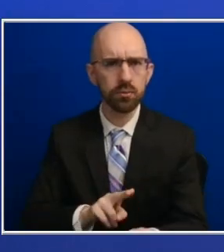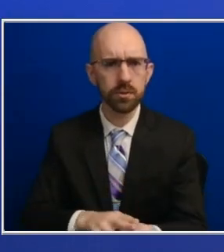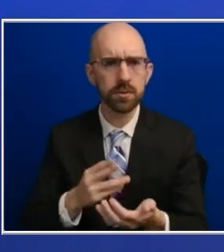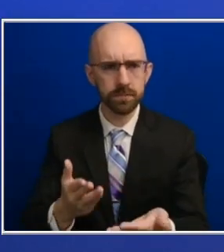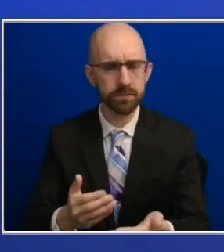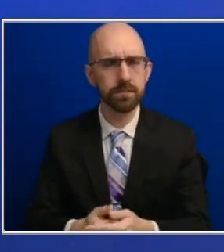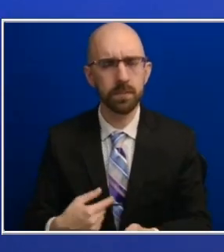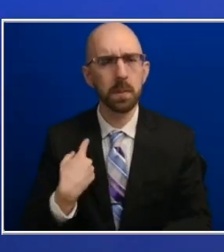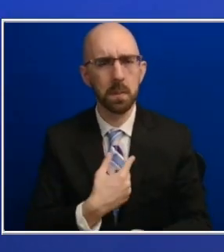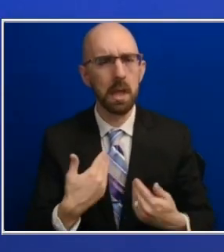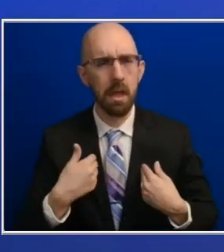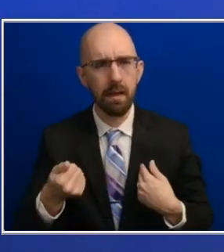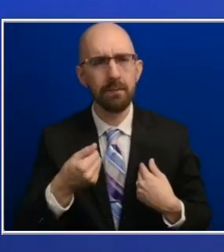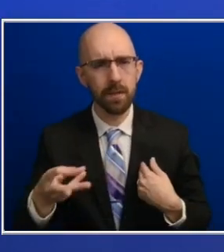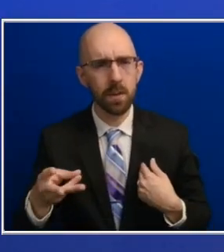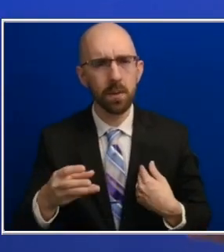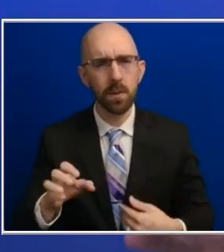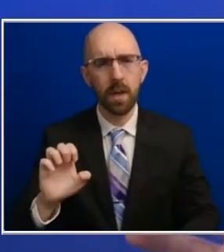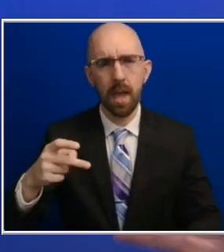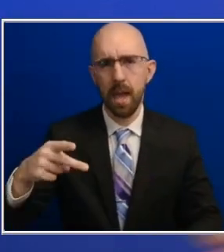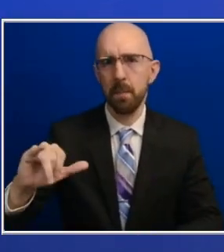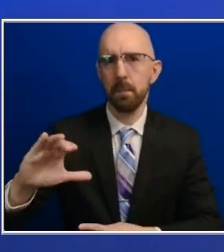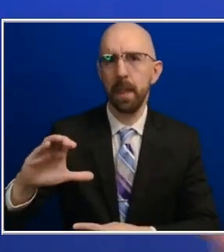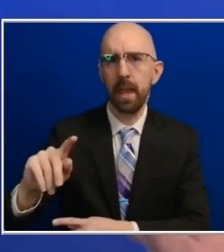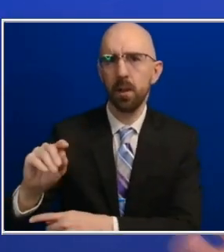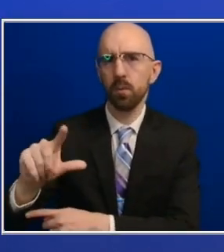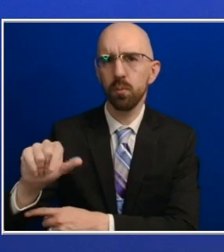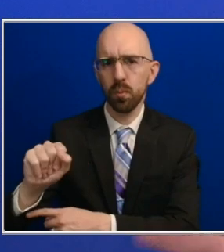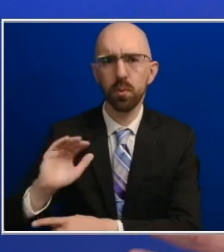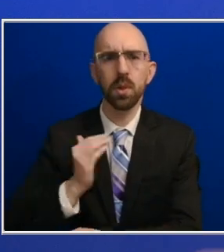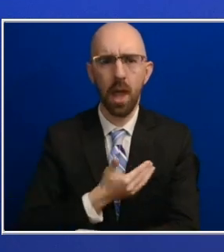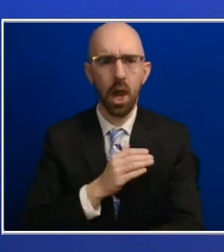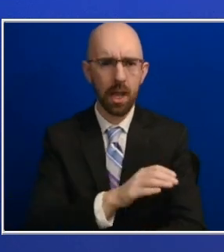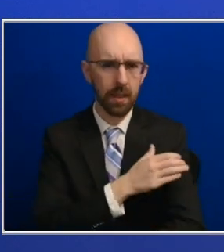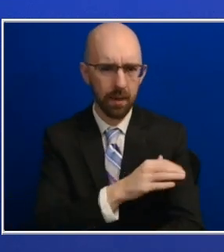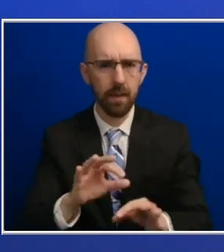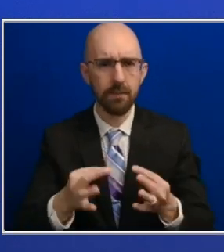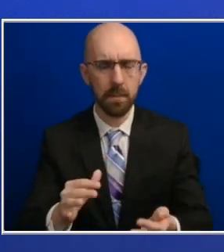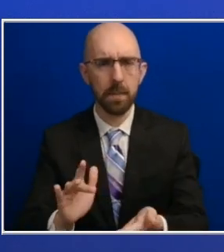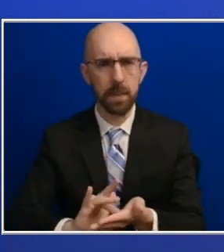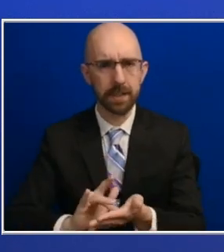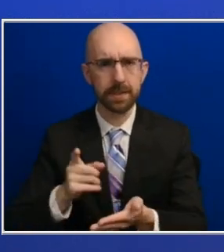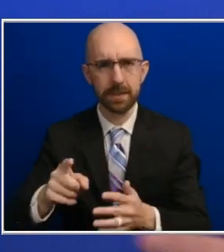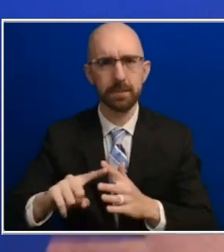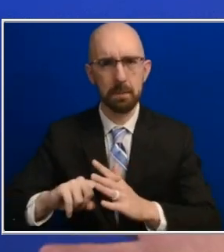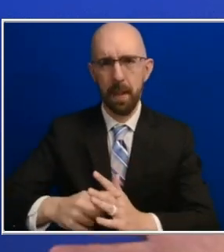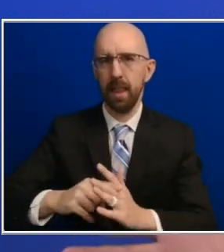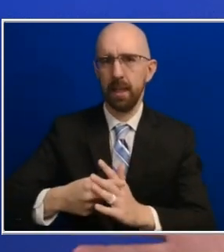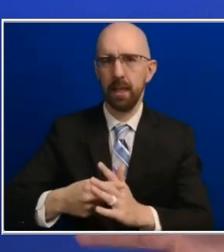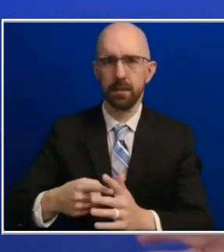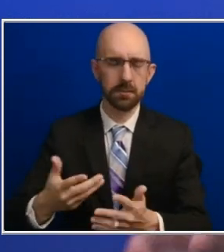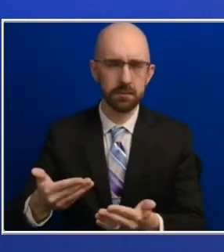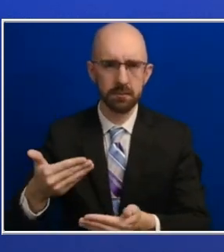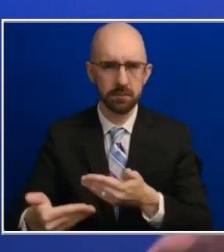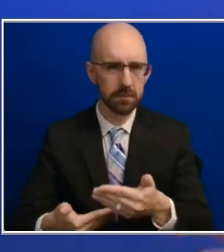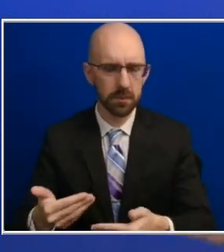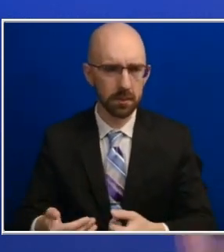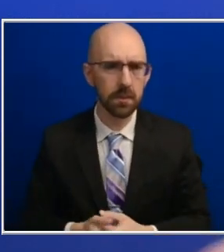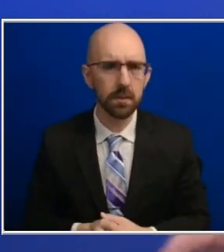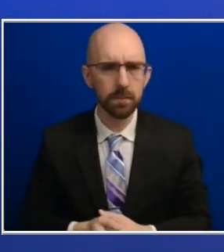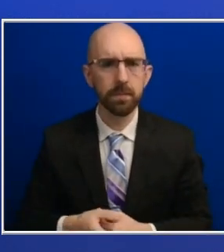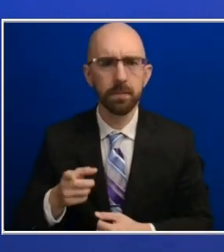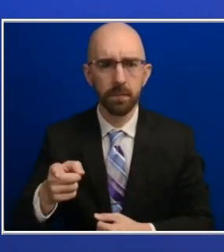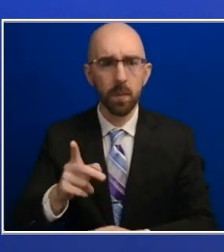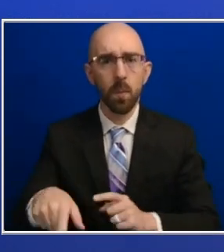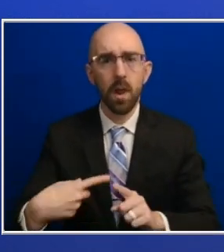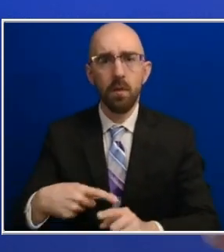few Epic tools right now that our clinic and family medicine are specifically piloting. One of them, when patients write